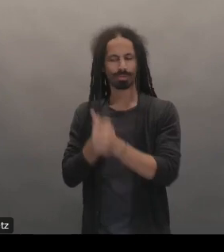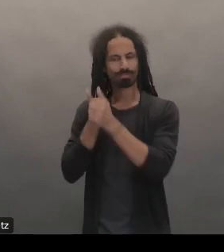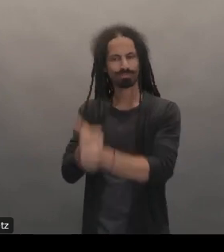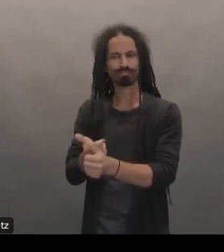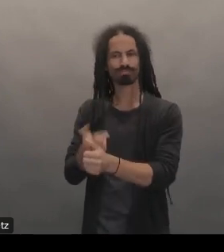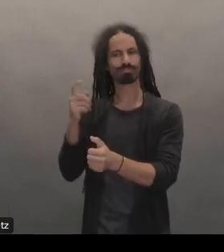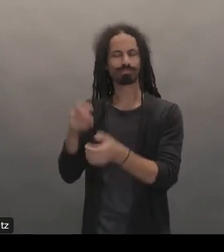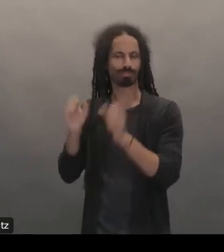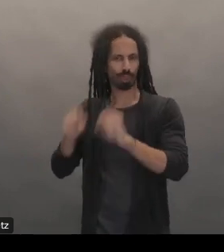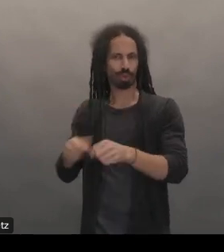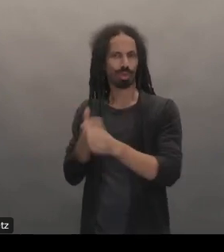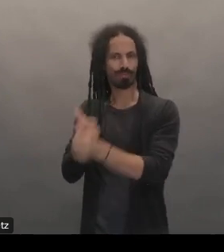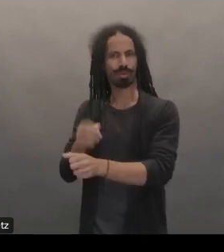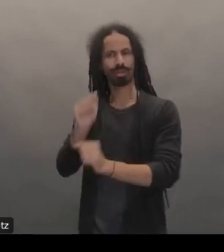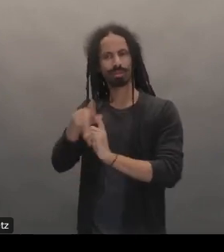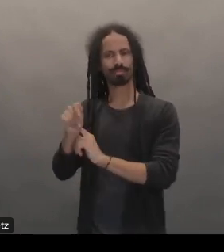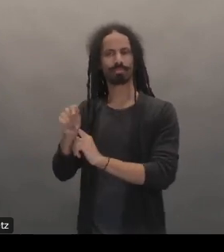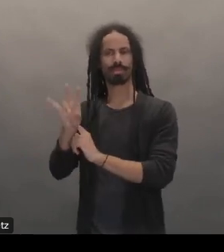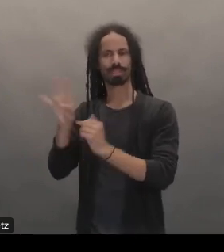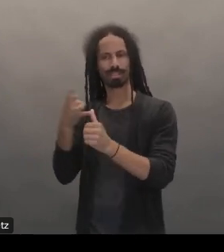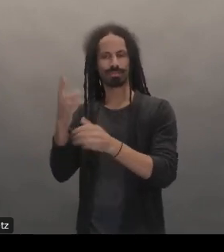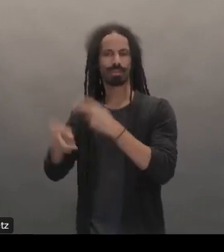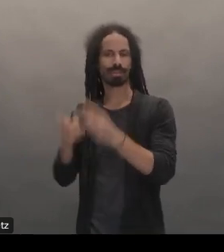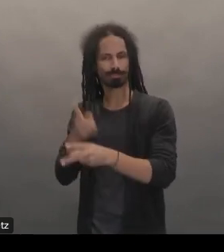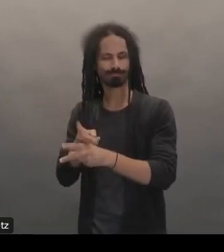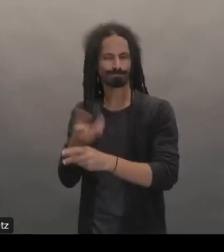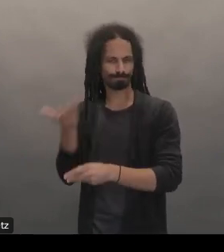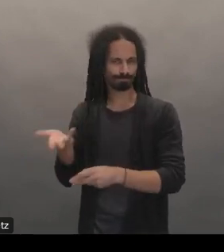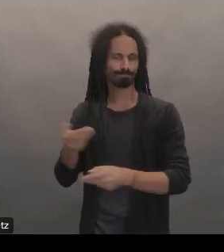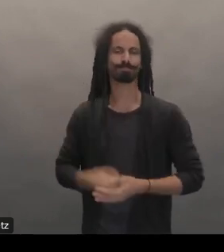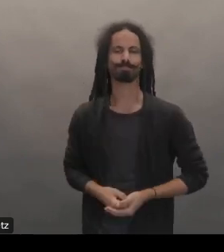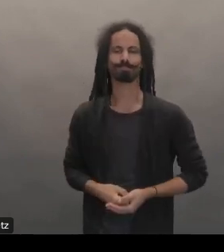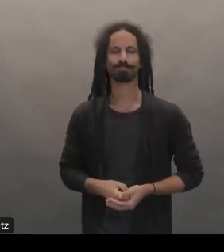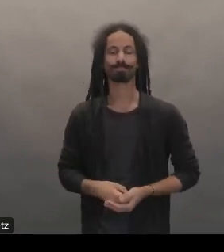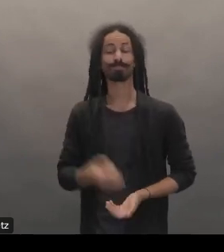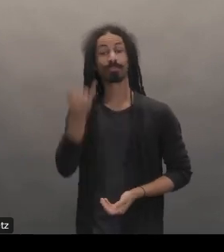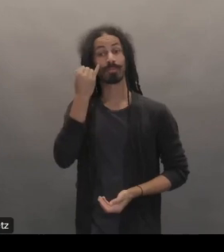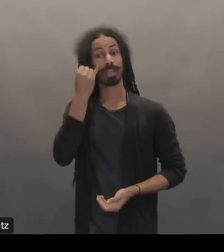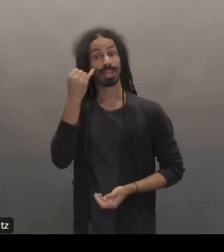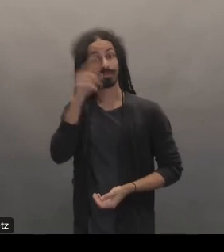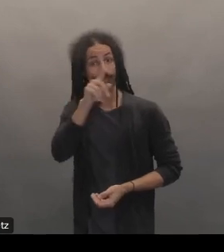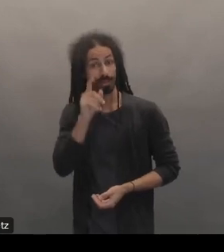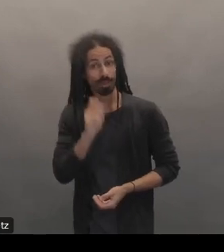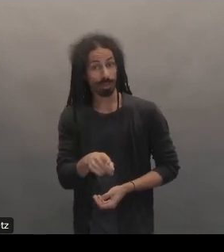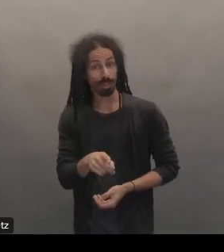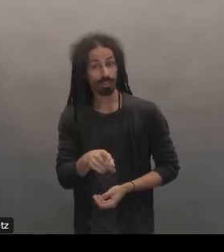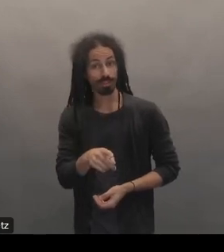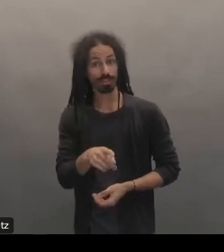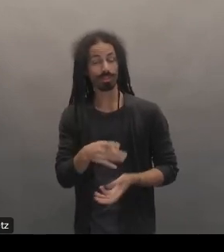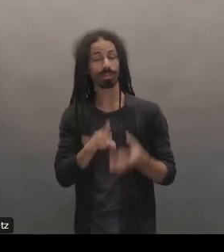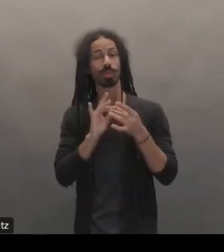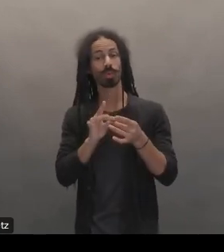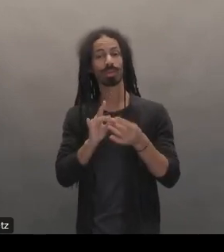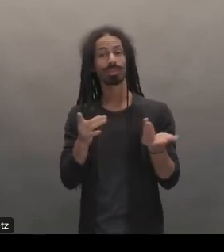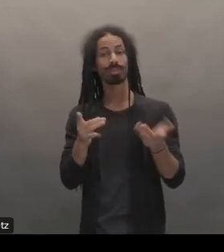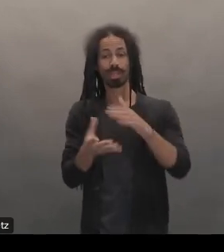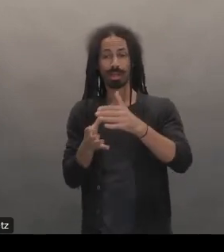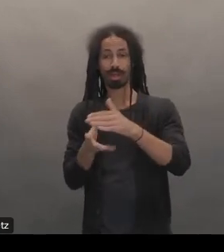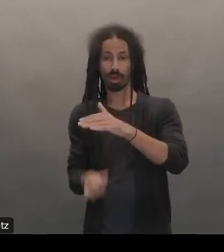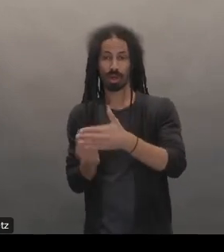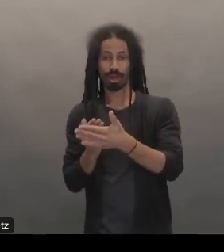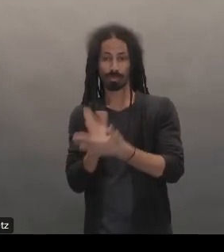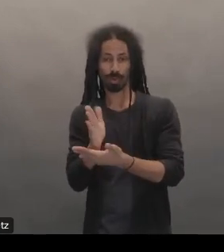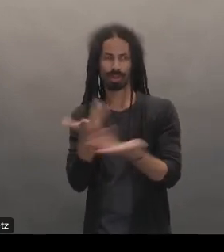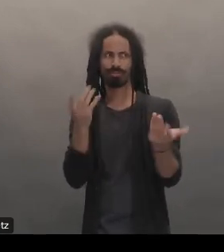APA 7 guidelines as laid out here. If you have questions about copyright, if of an image